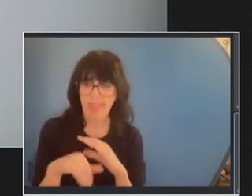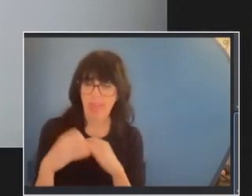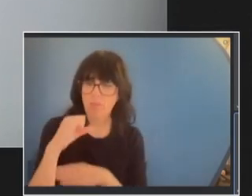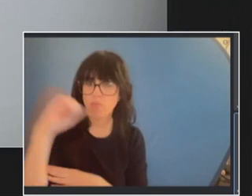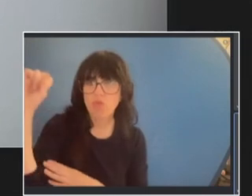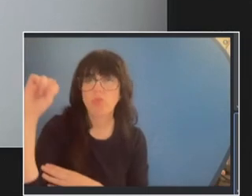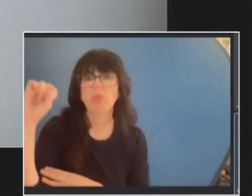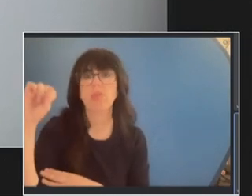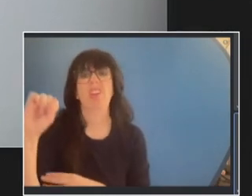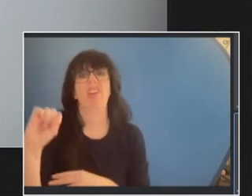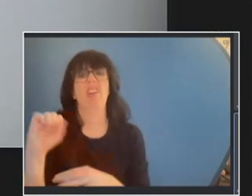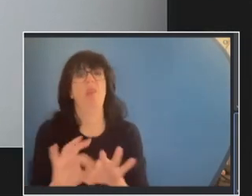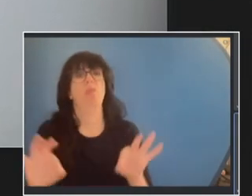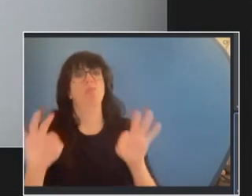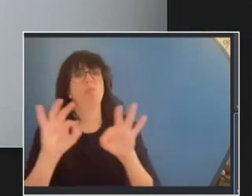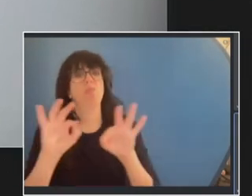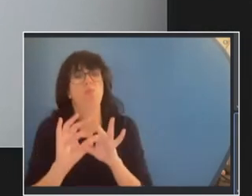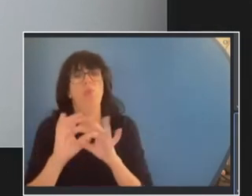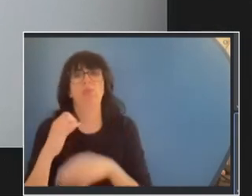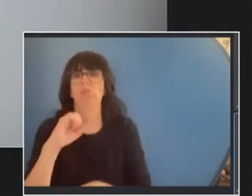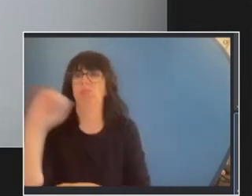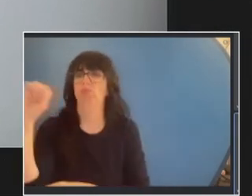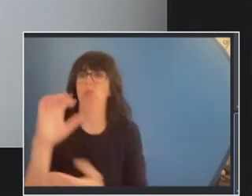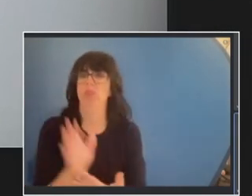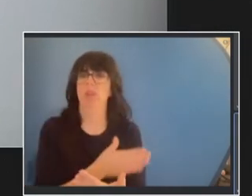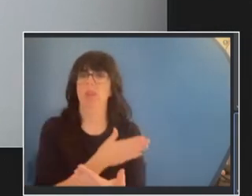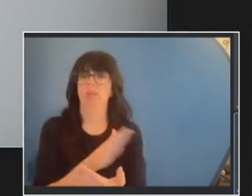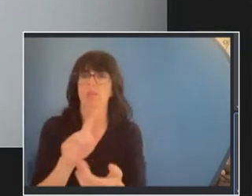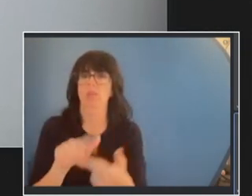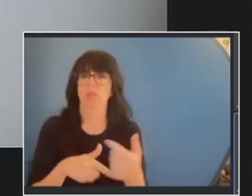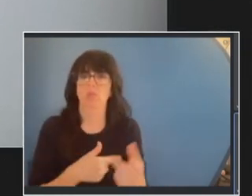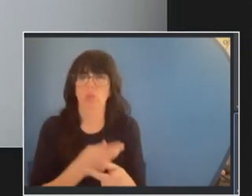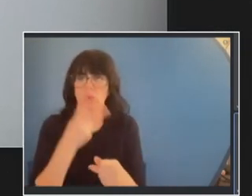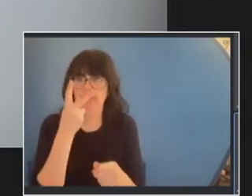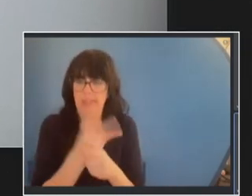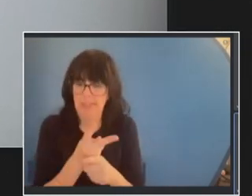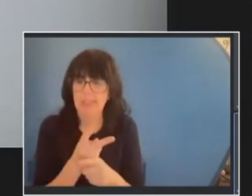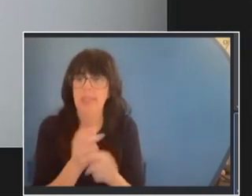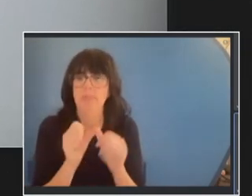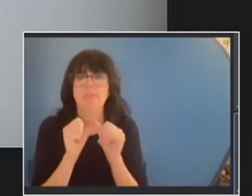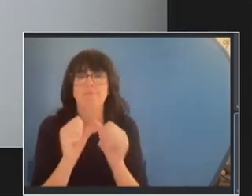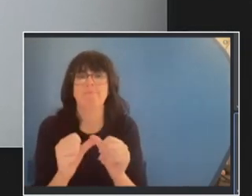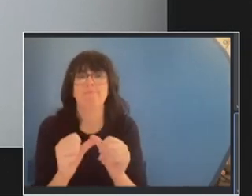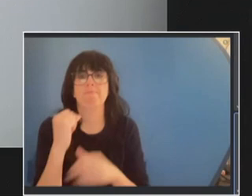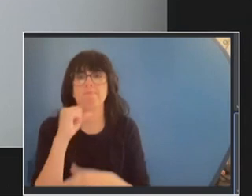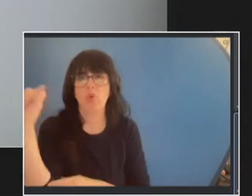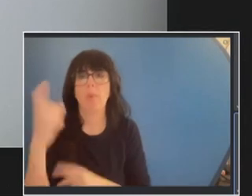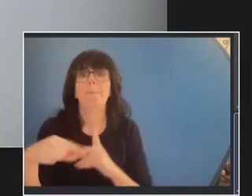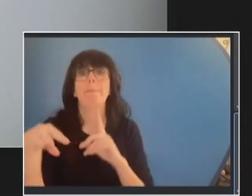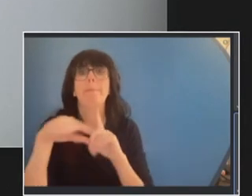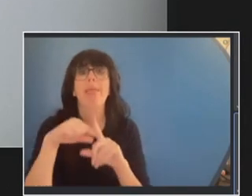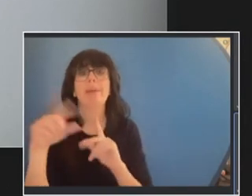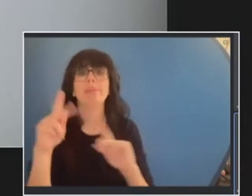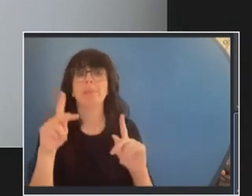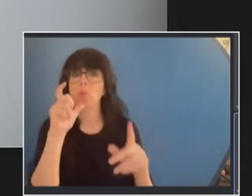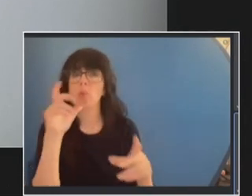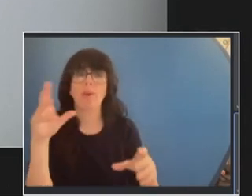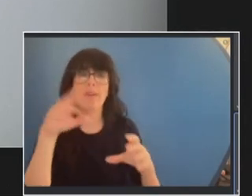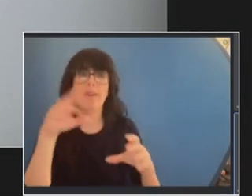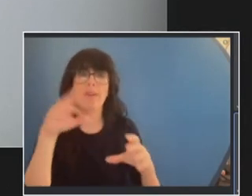songs were to sustaining not only the protest, but also sustaining the protesters, particularly when they were